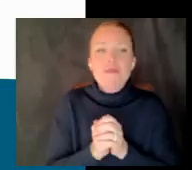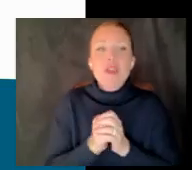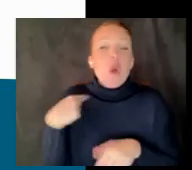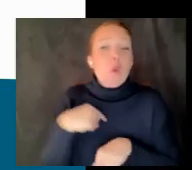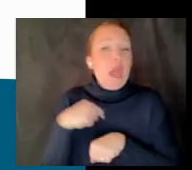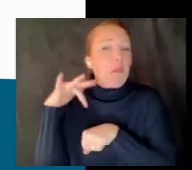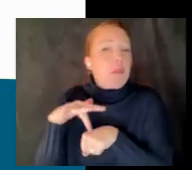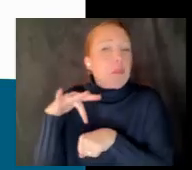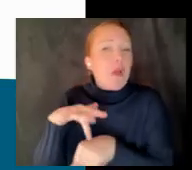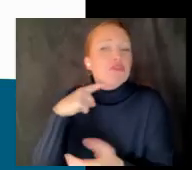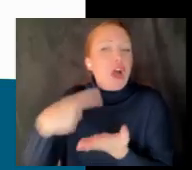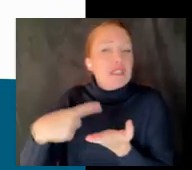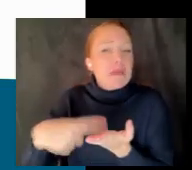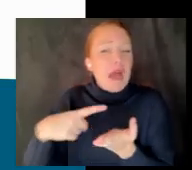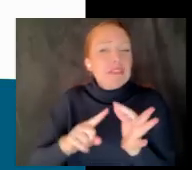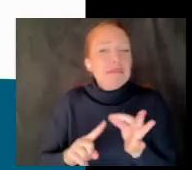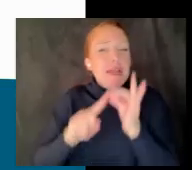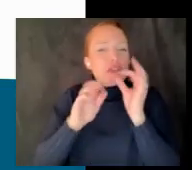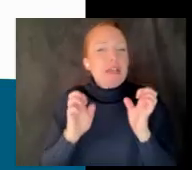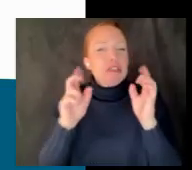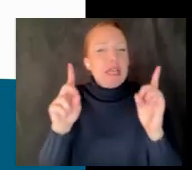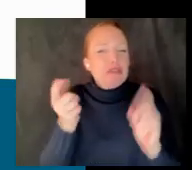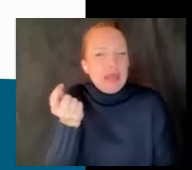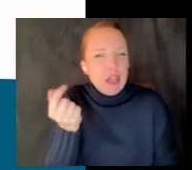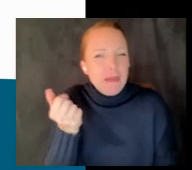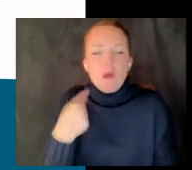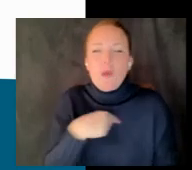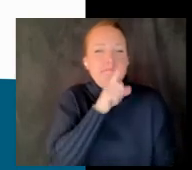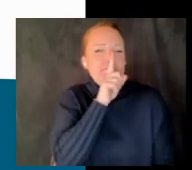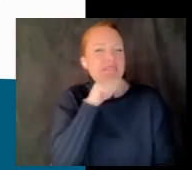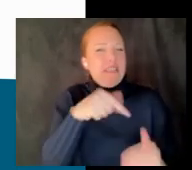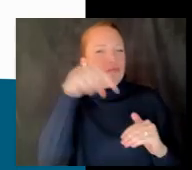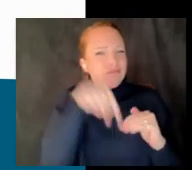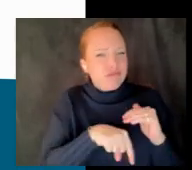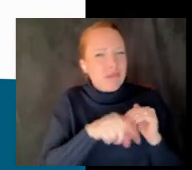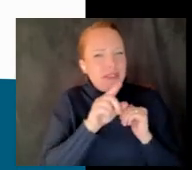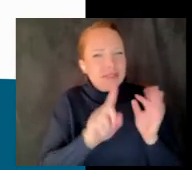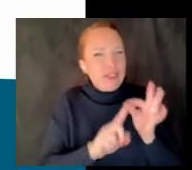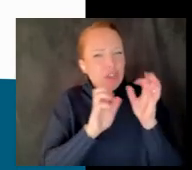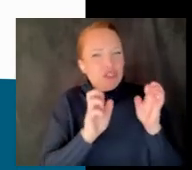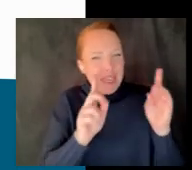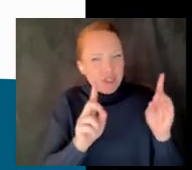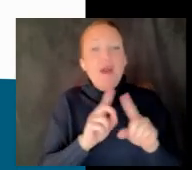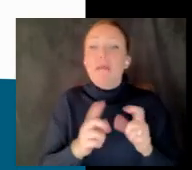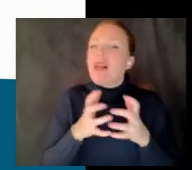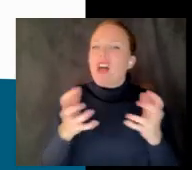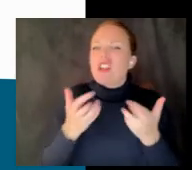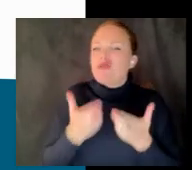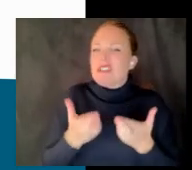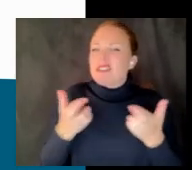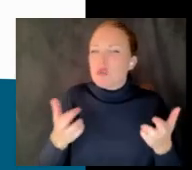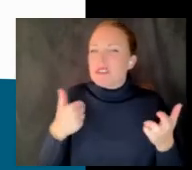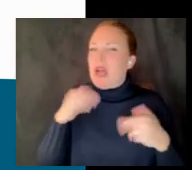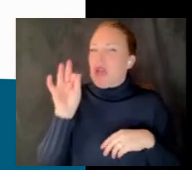bit into the world of special education, and while I know we didn't go too deep into that conversation, many of the resources I've shared can assist you if you